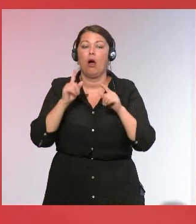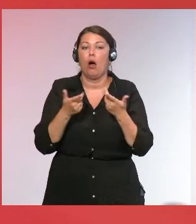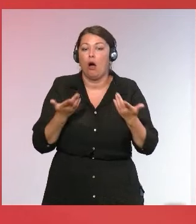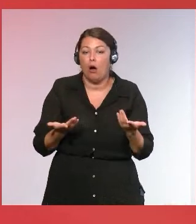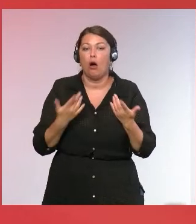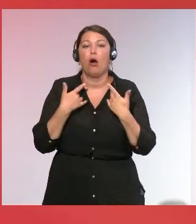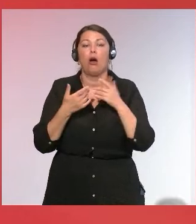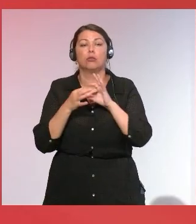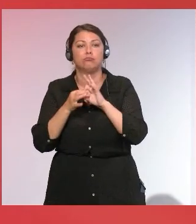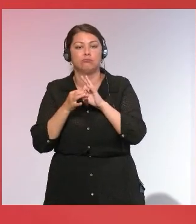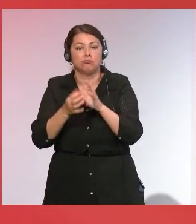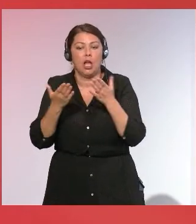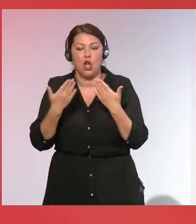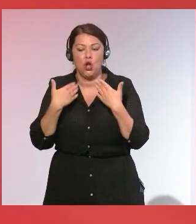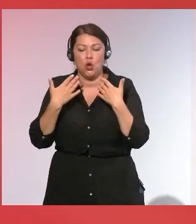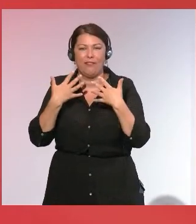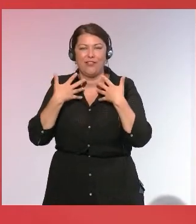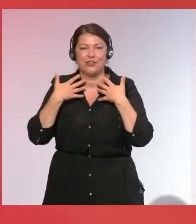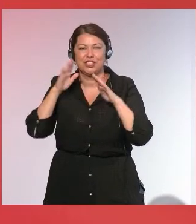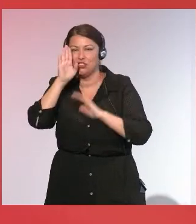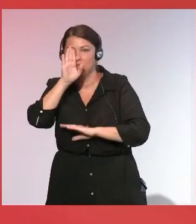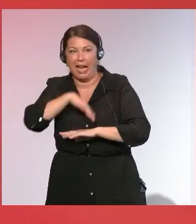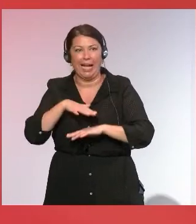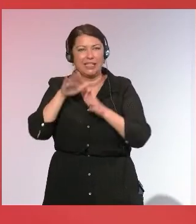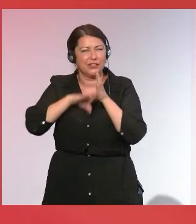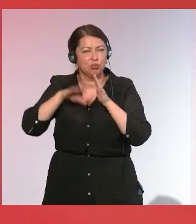often for days or weeks, which can lead